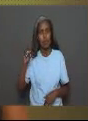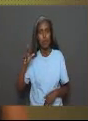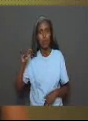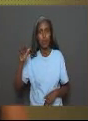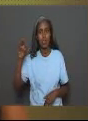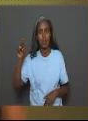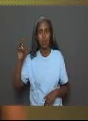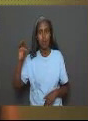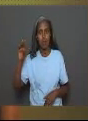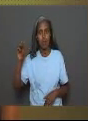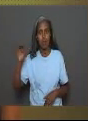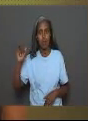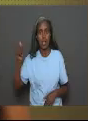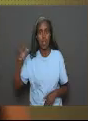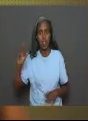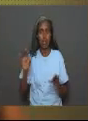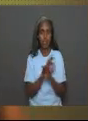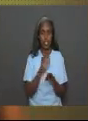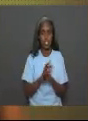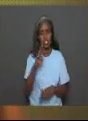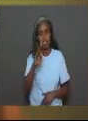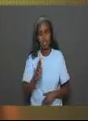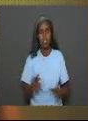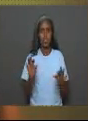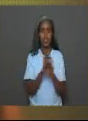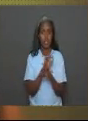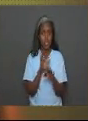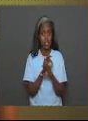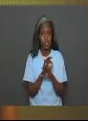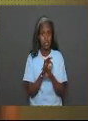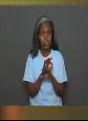polynomial functions, rational functions,